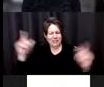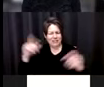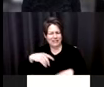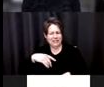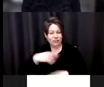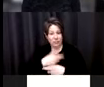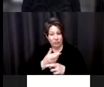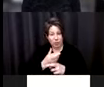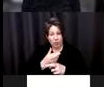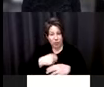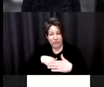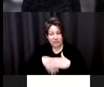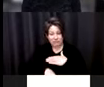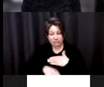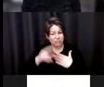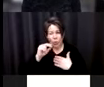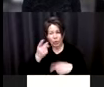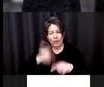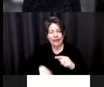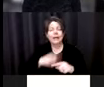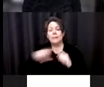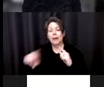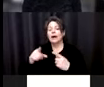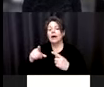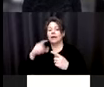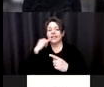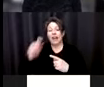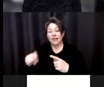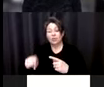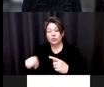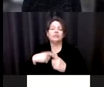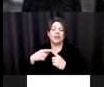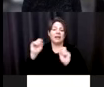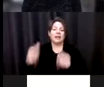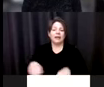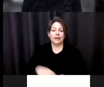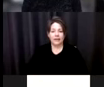have the capacity to do that if necessary.